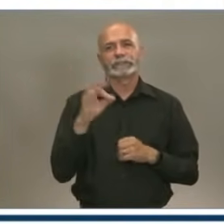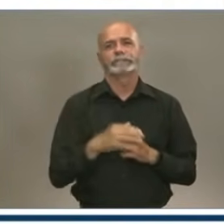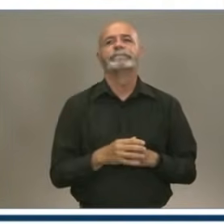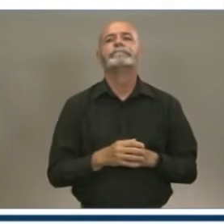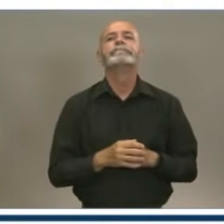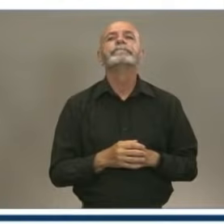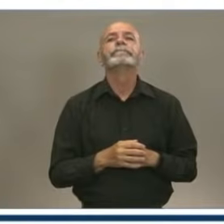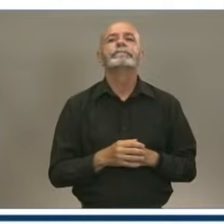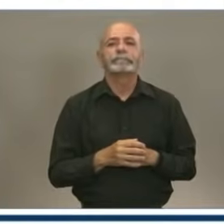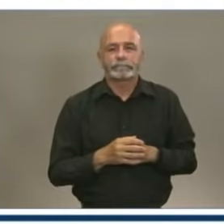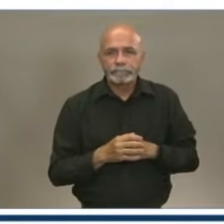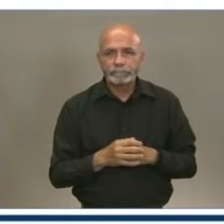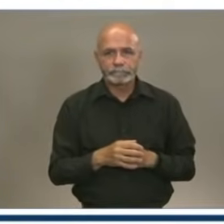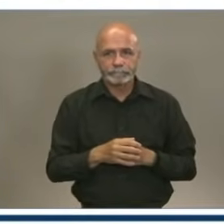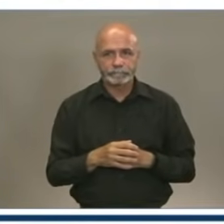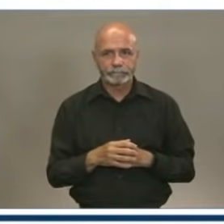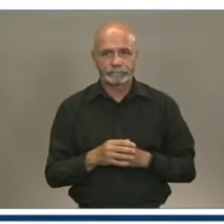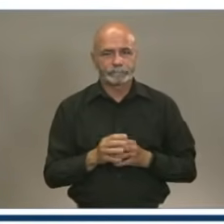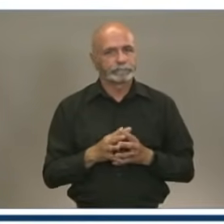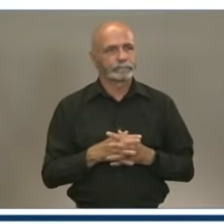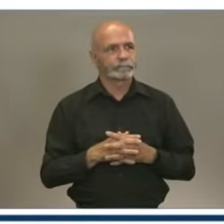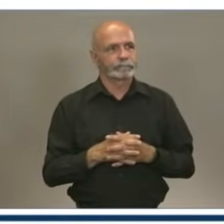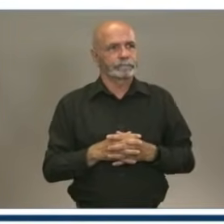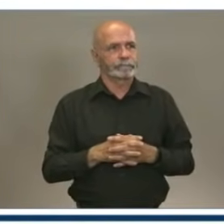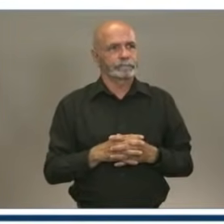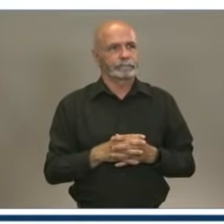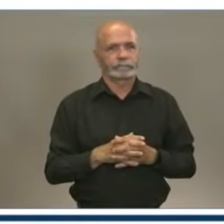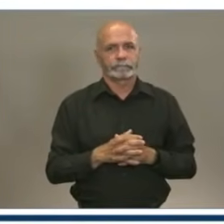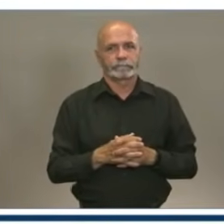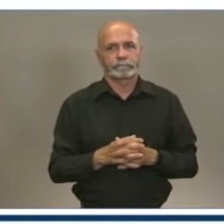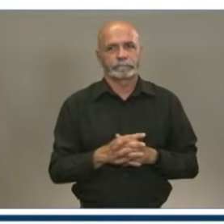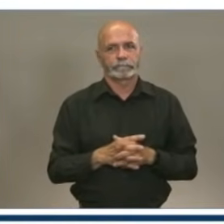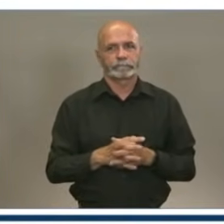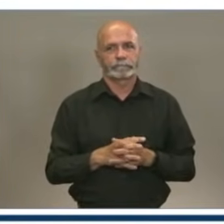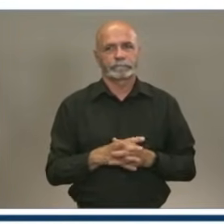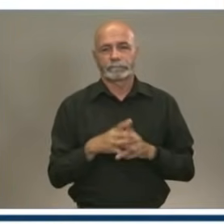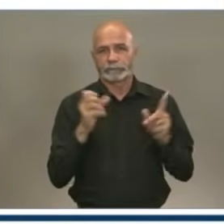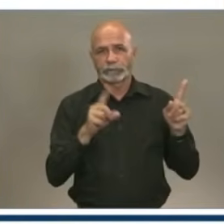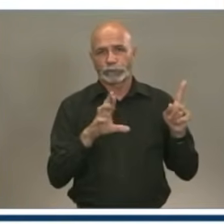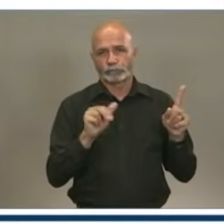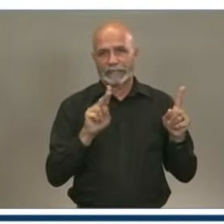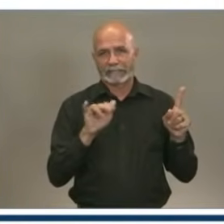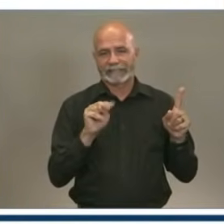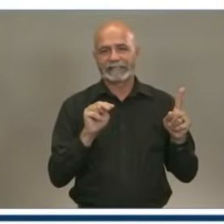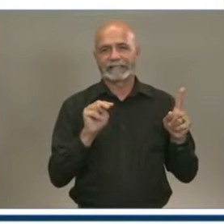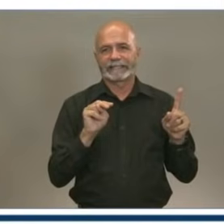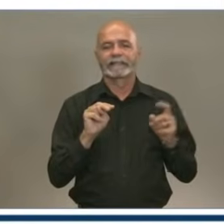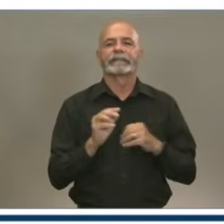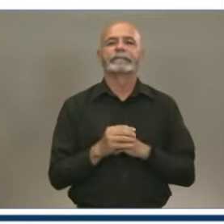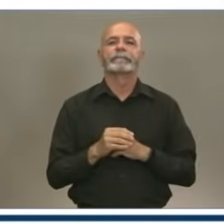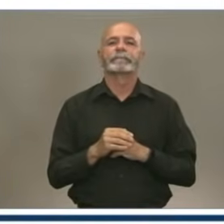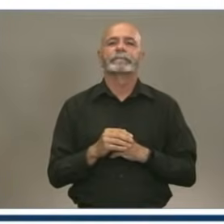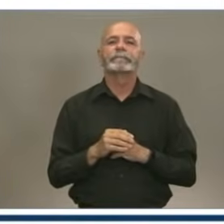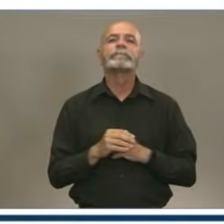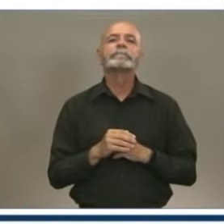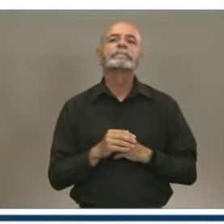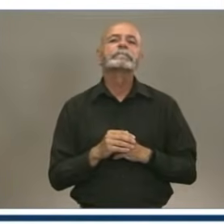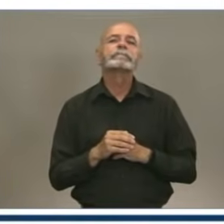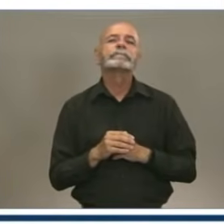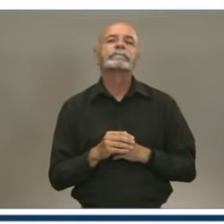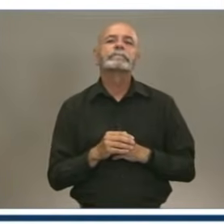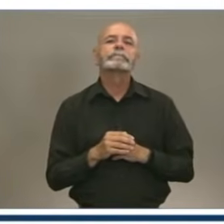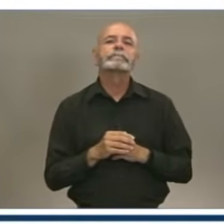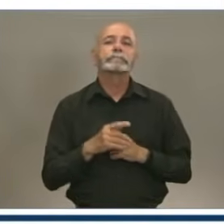your question. Yes, my question is for Premier Rankin. You said that you waited for phase 3 to